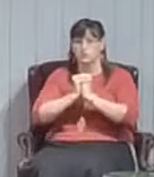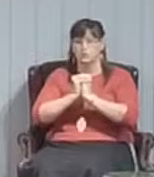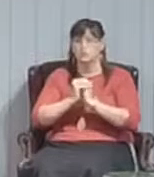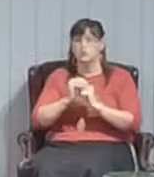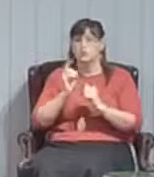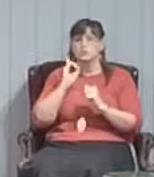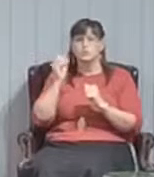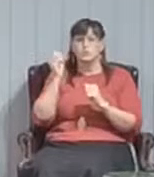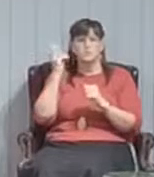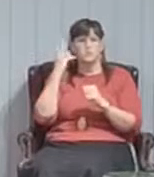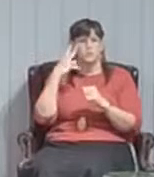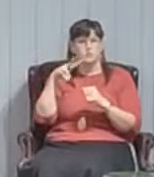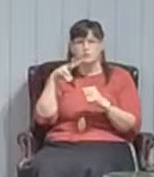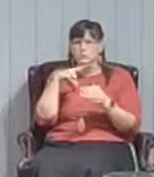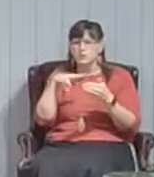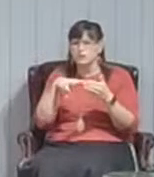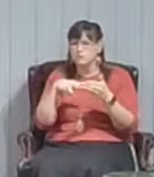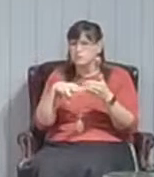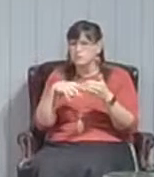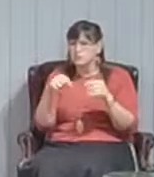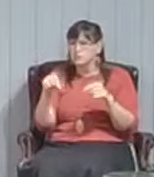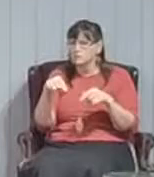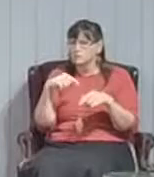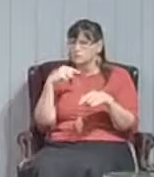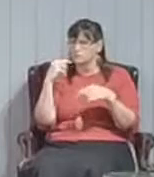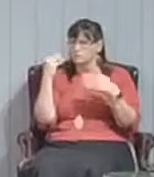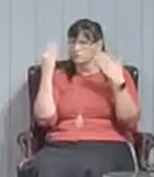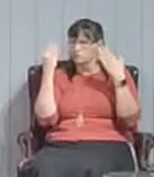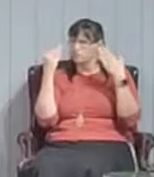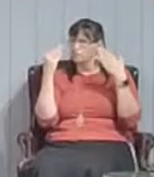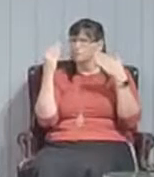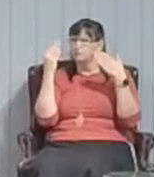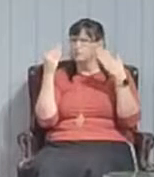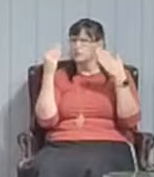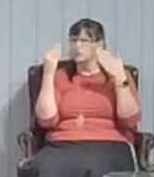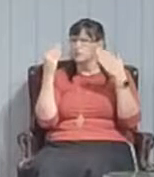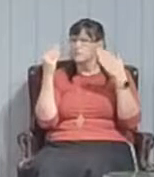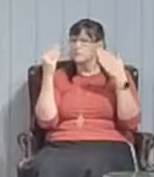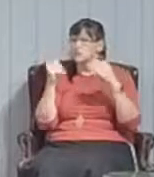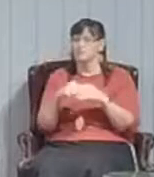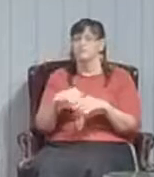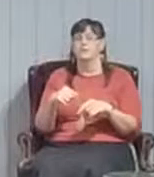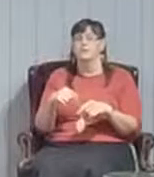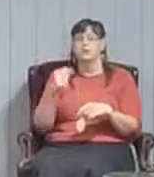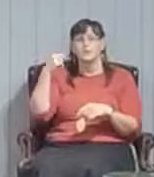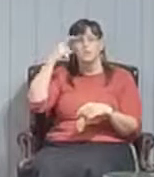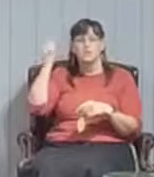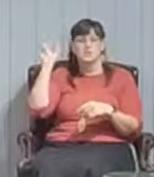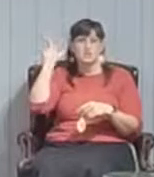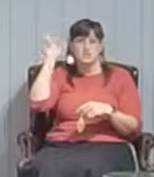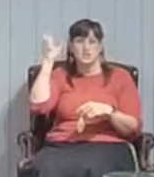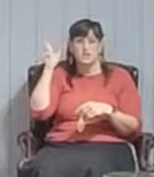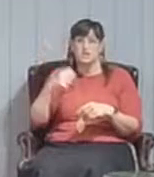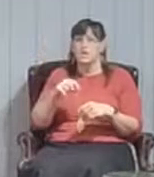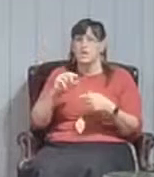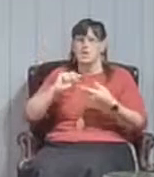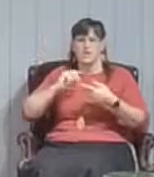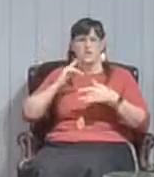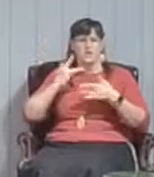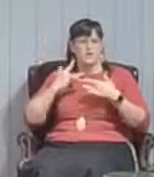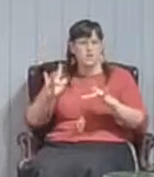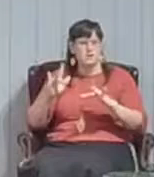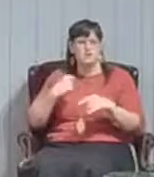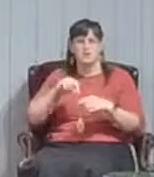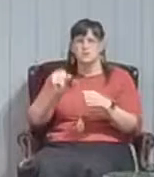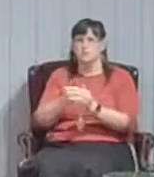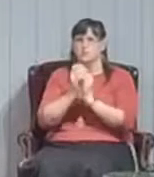suspicion, because the devil doesn't like us worshiping in spirit and in truth. It is likely